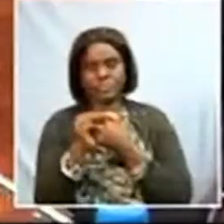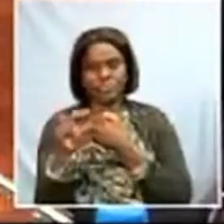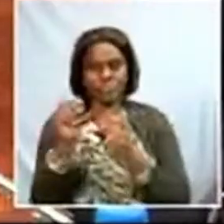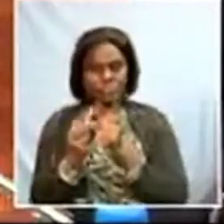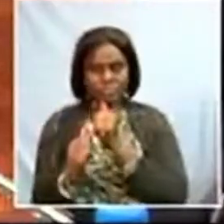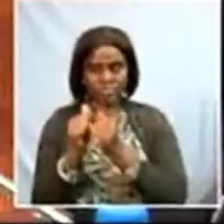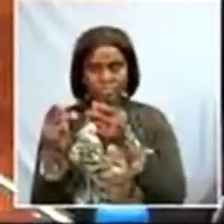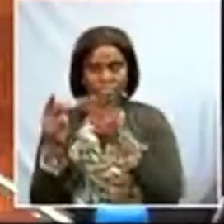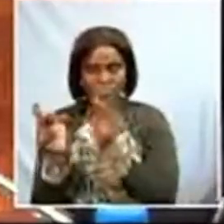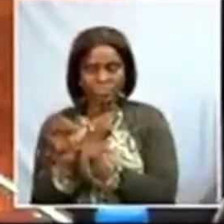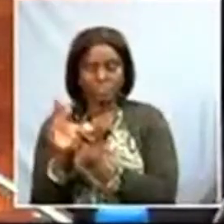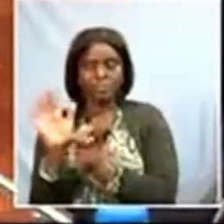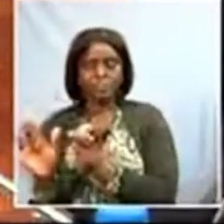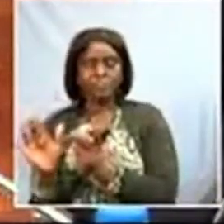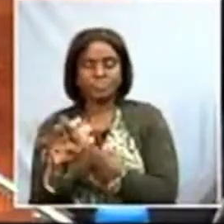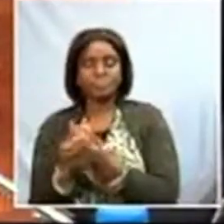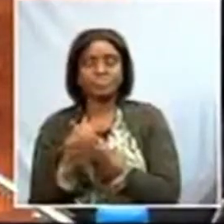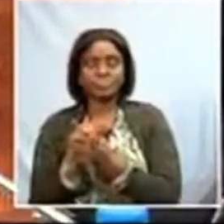on site.